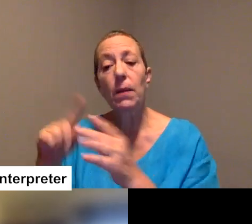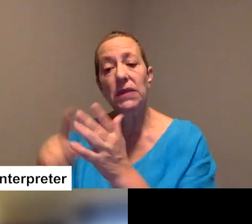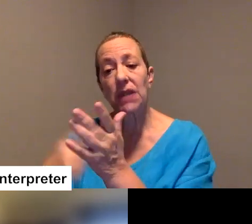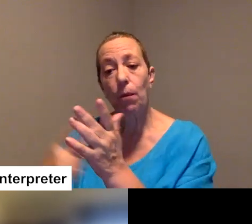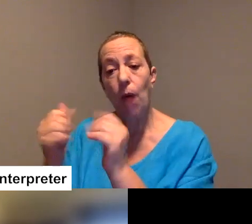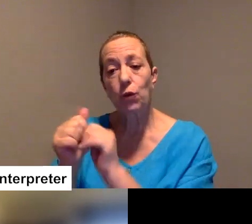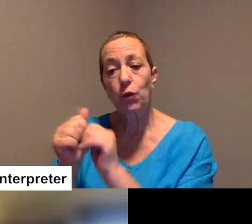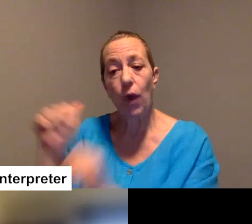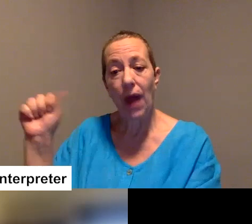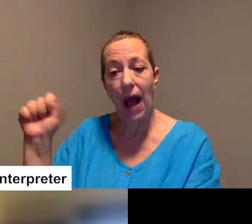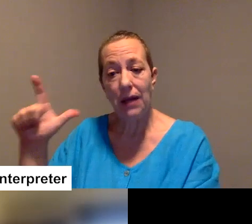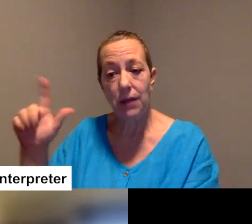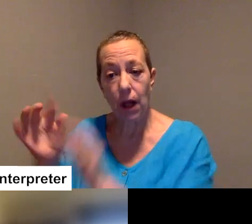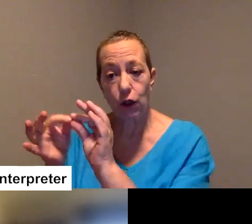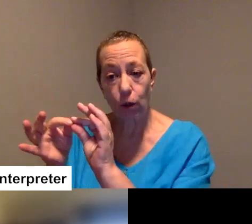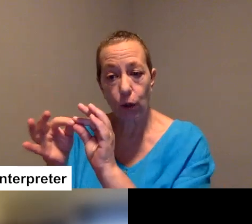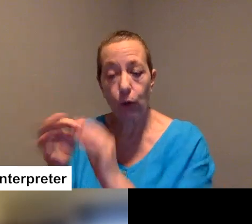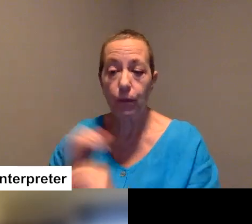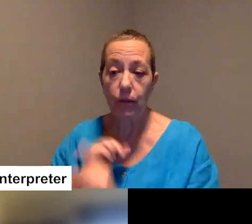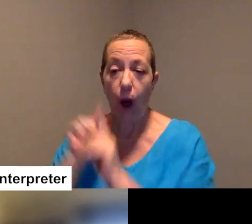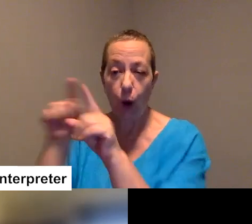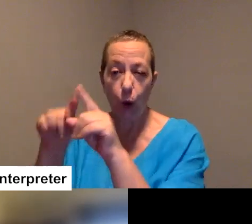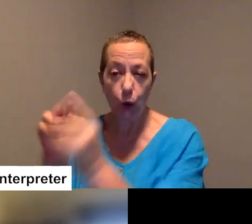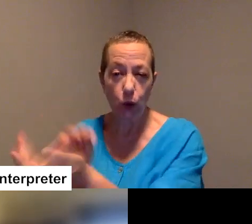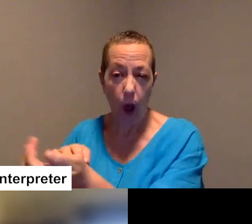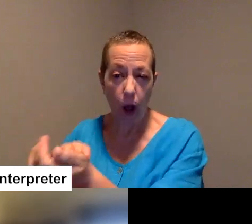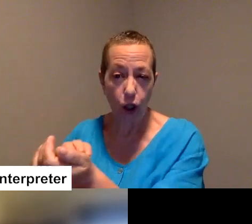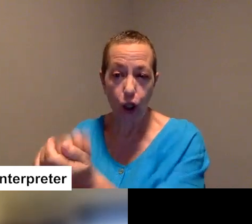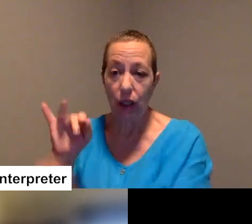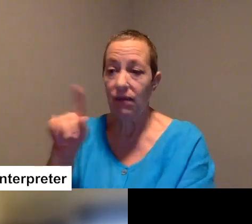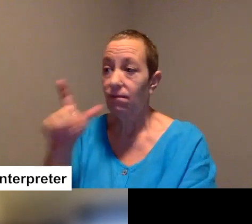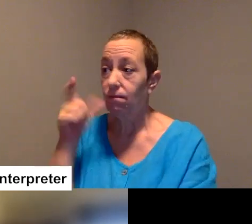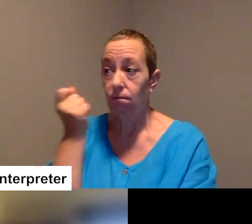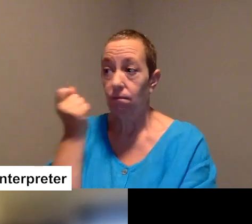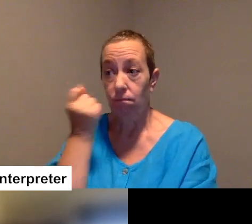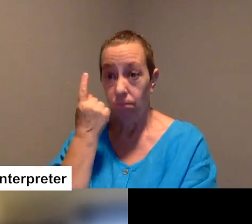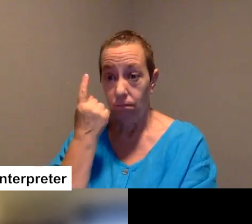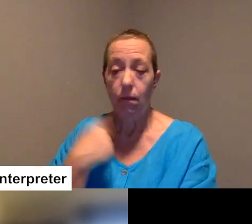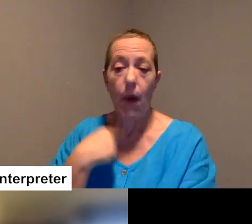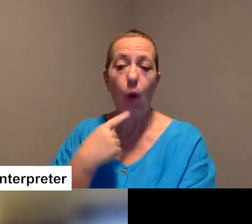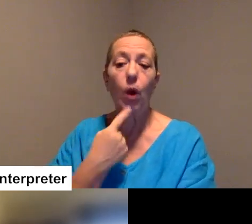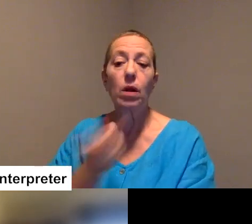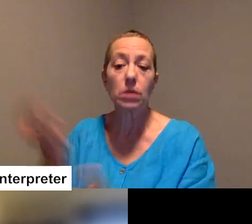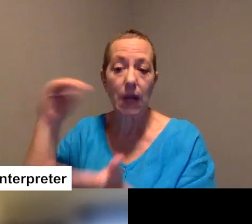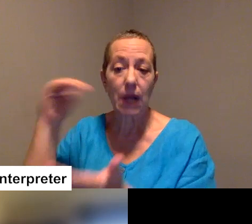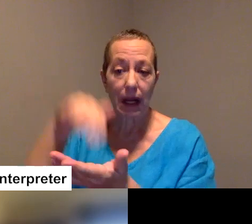medical field when I go to doctor appointments. If not understood, I will rephrase it.